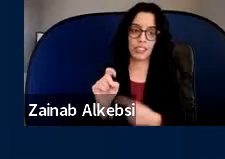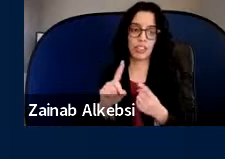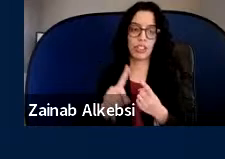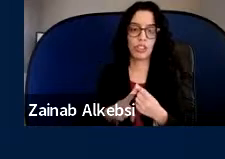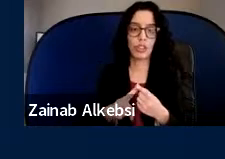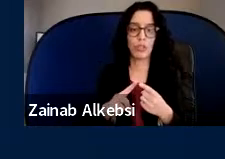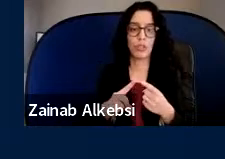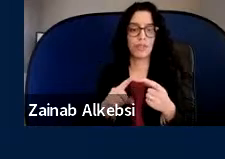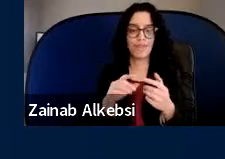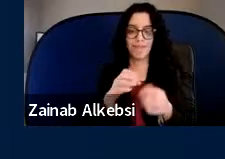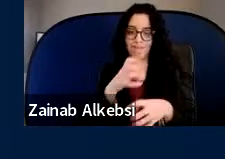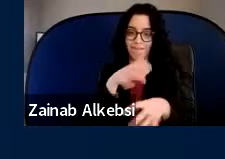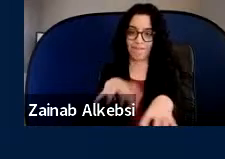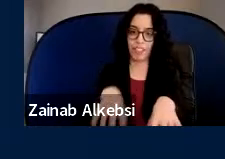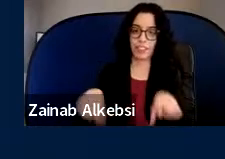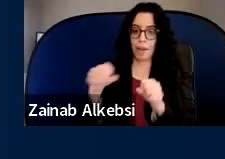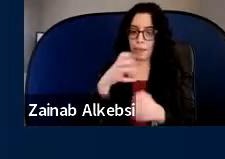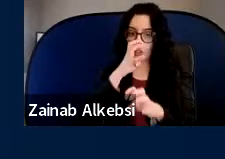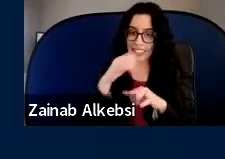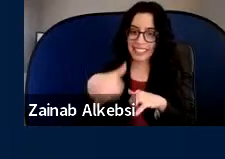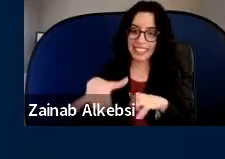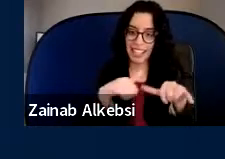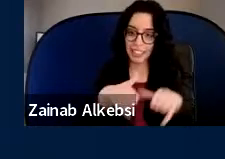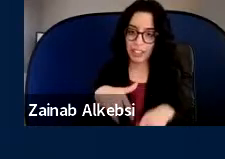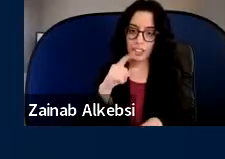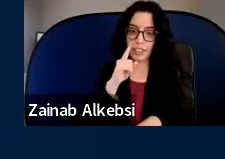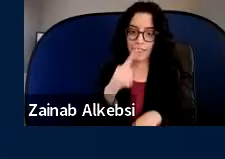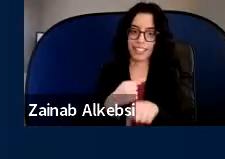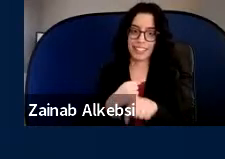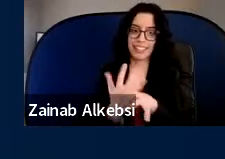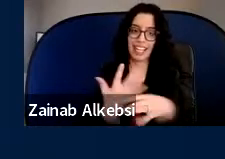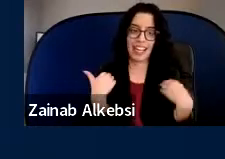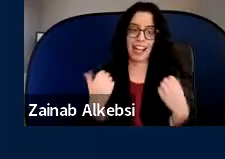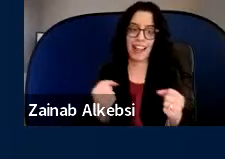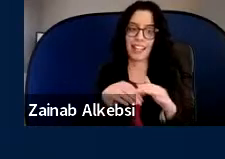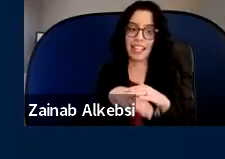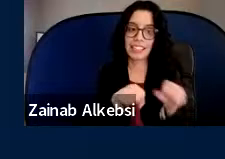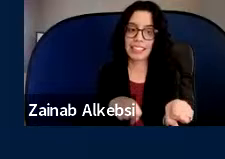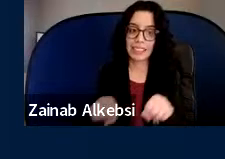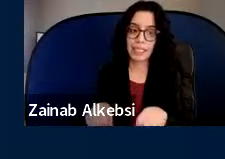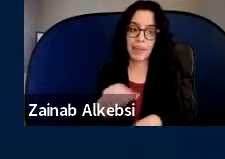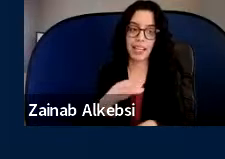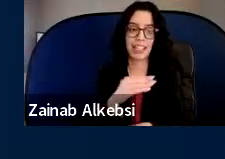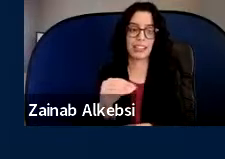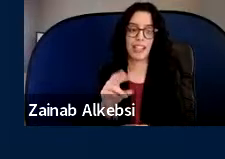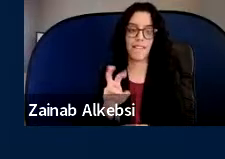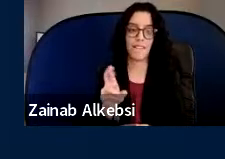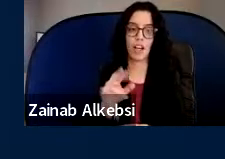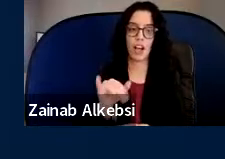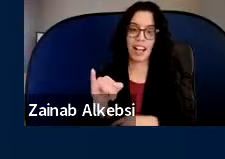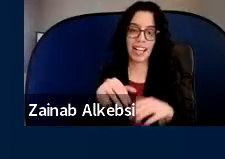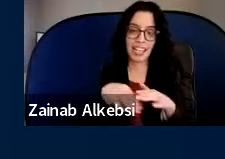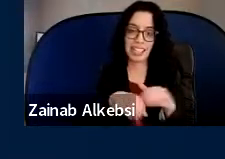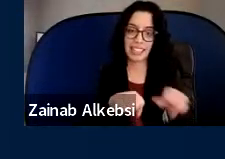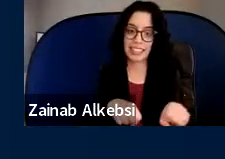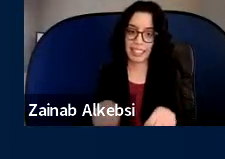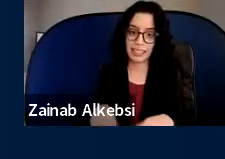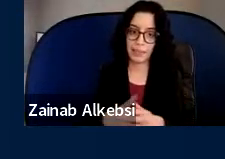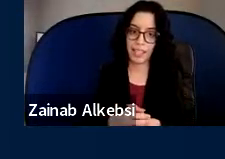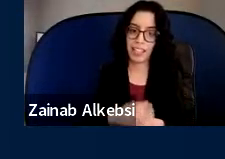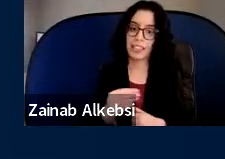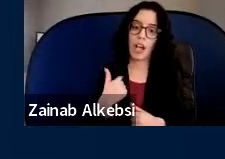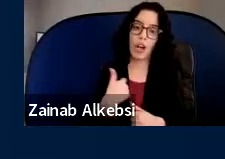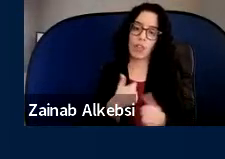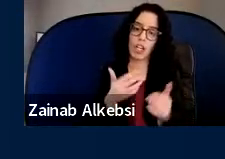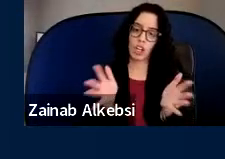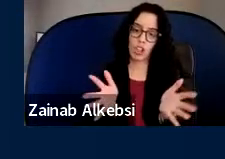planning and design process. So NAD, to that end, has encouraged the Department of Health and Human Services to adopt